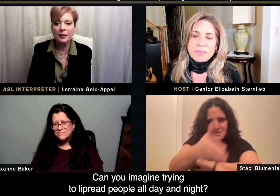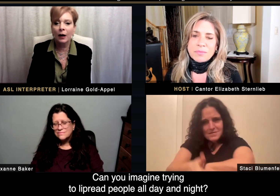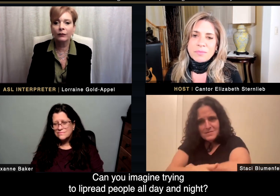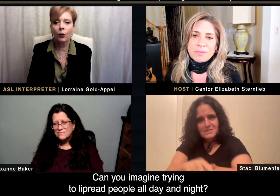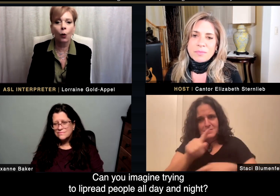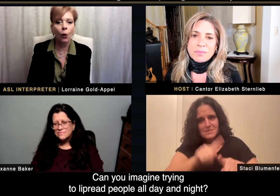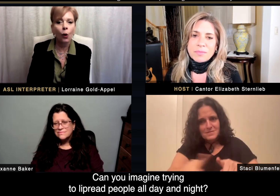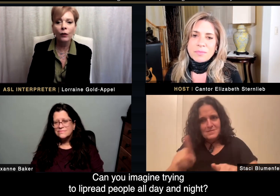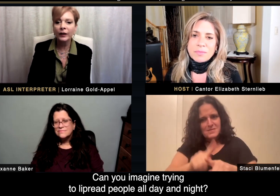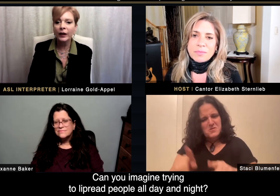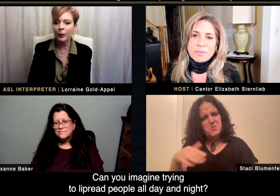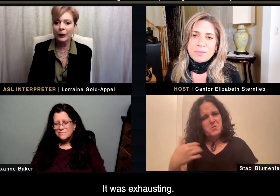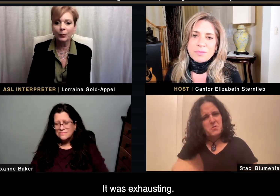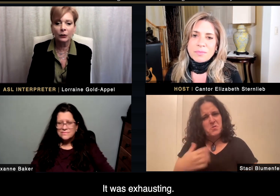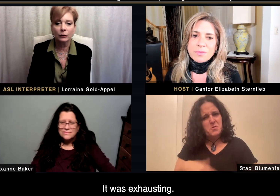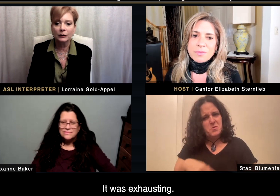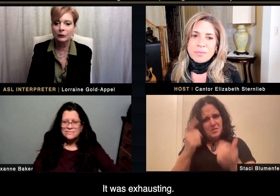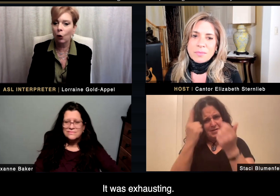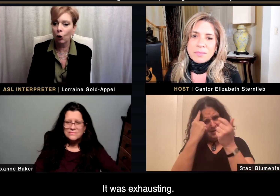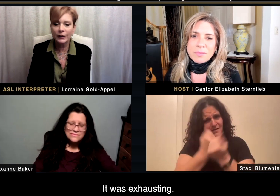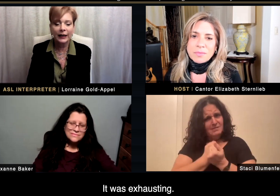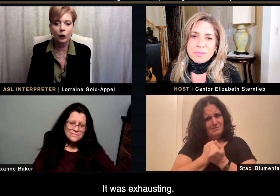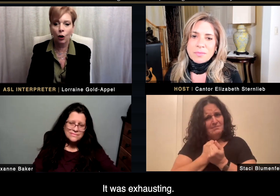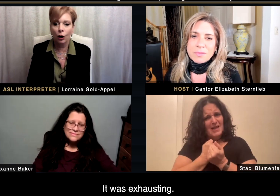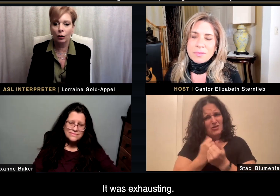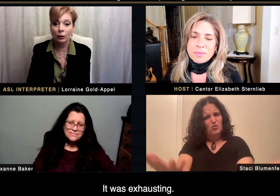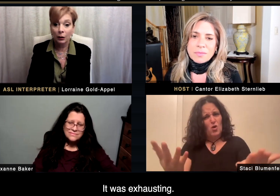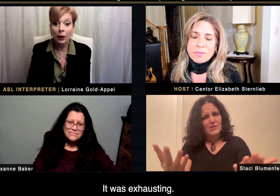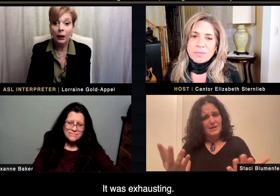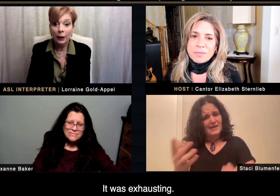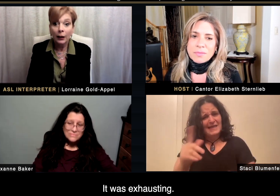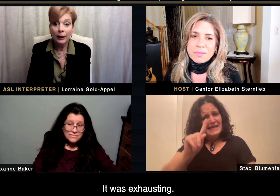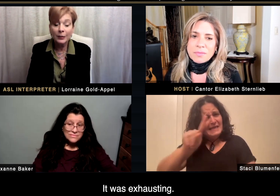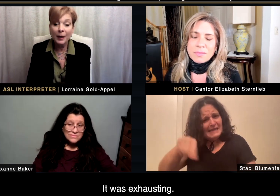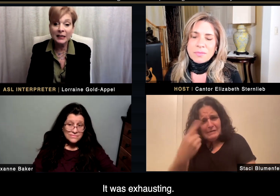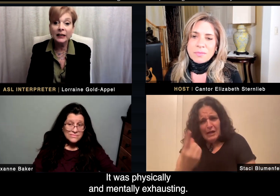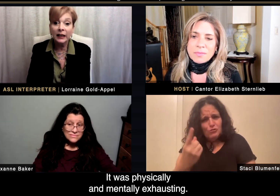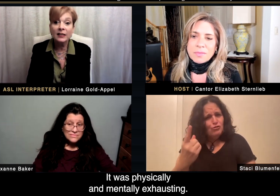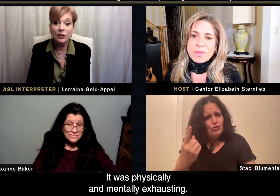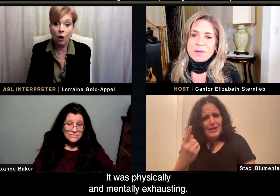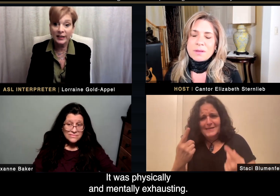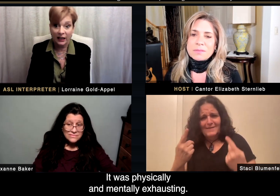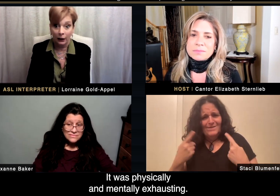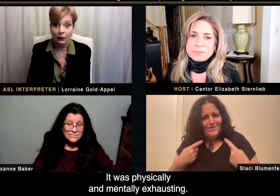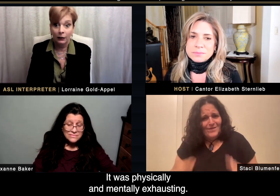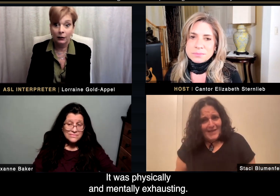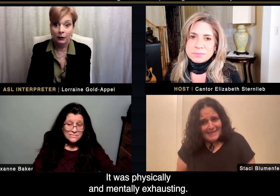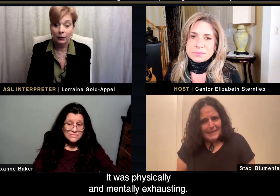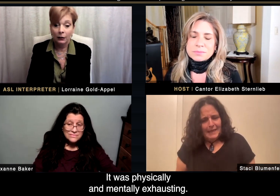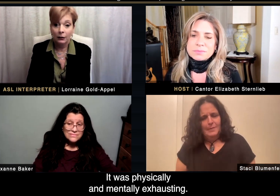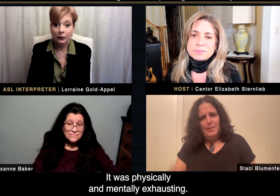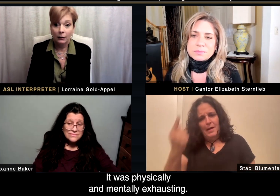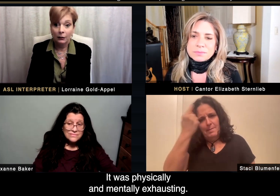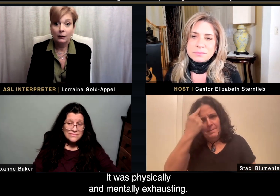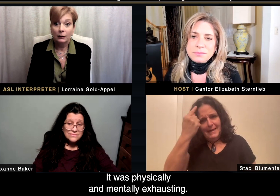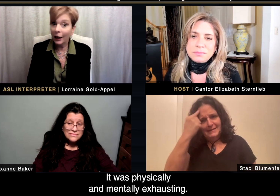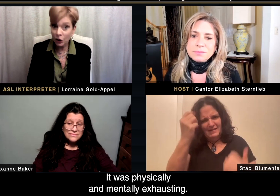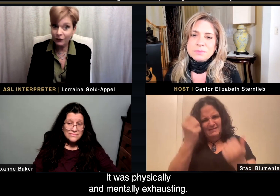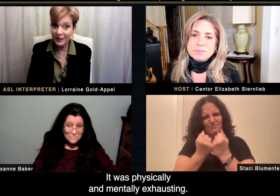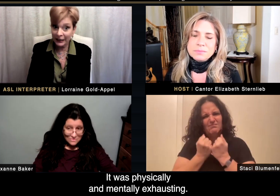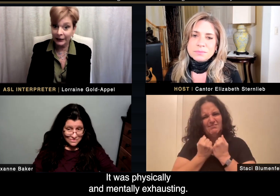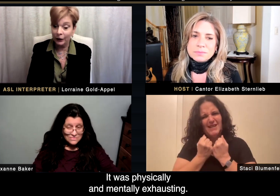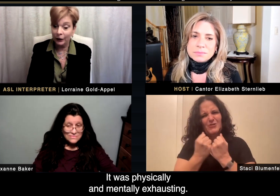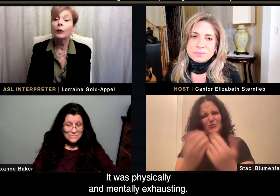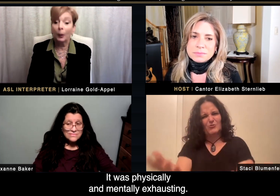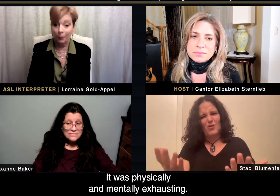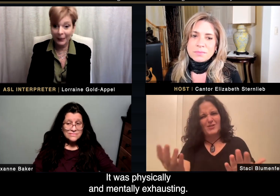the lips of all the other people all day long? It's mentally exhausting. Not